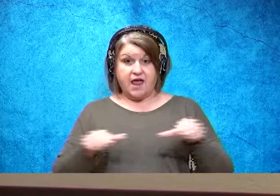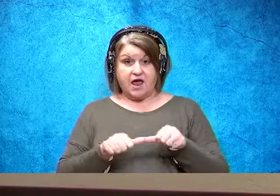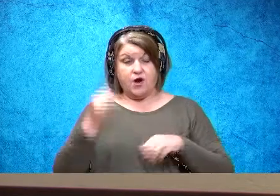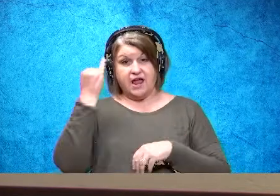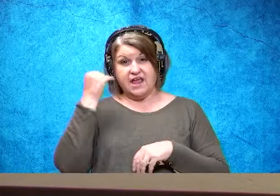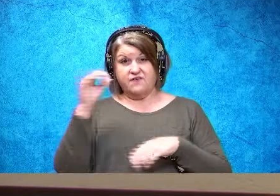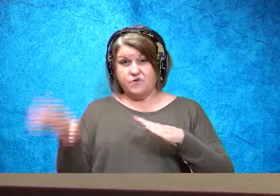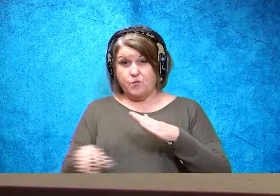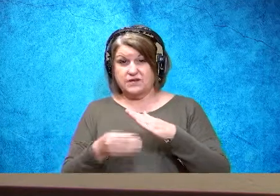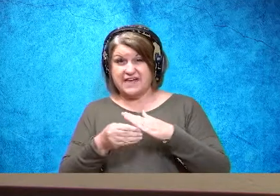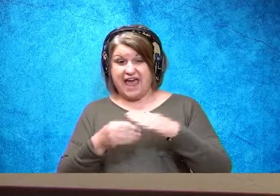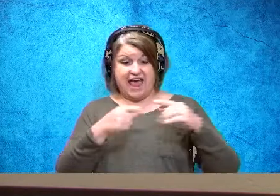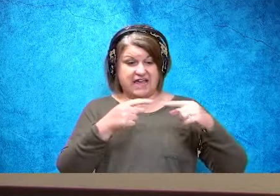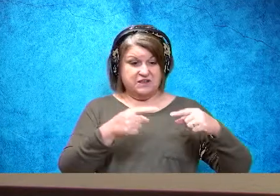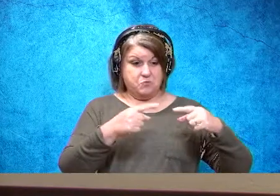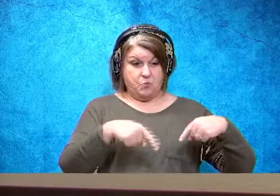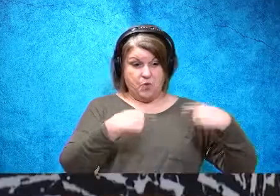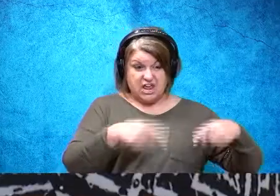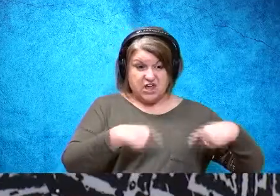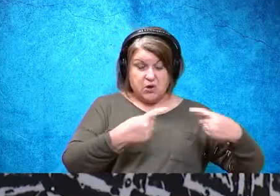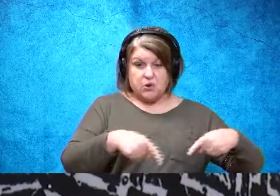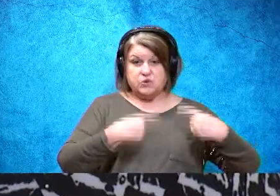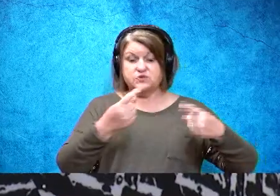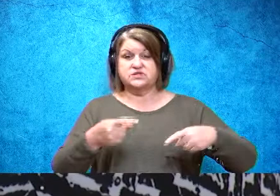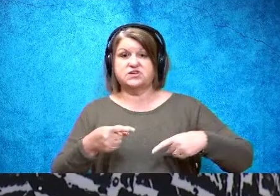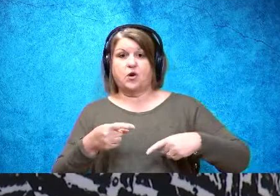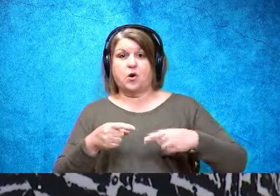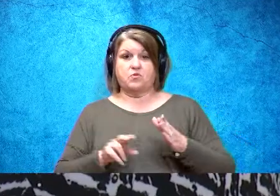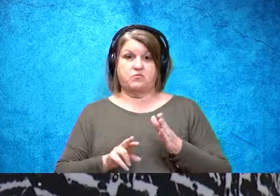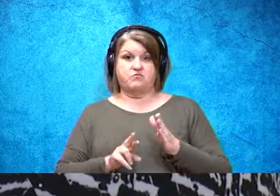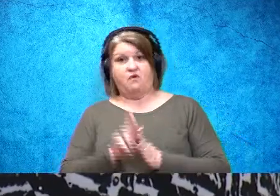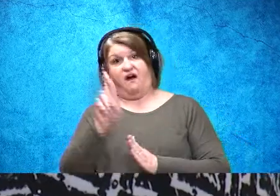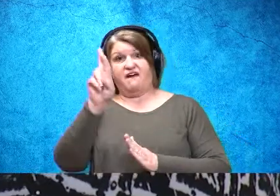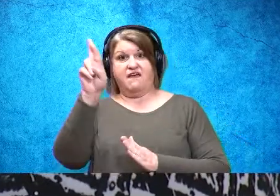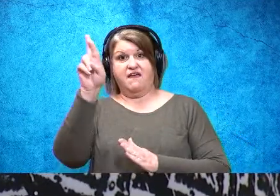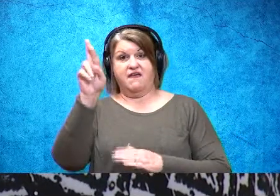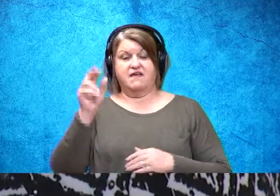or wheels or rockets. We're going to draw his feet.